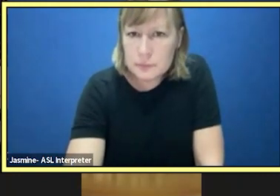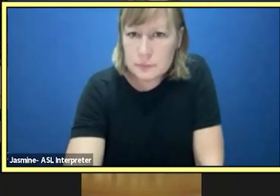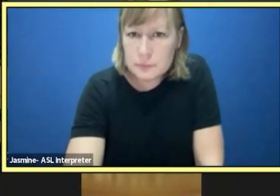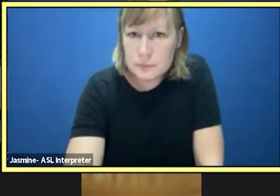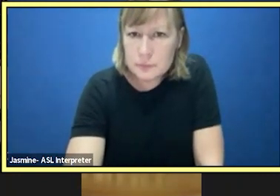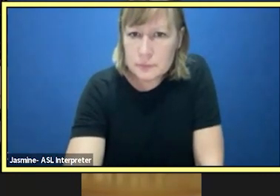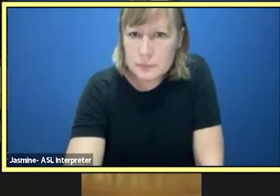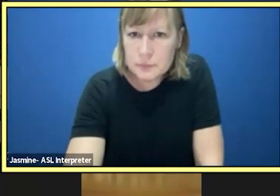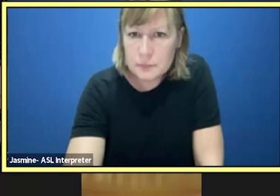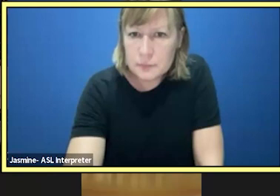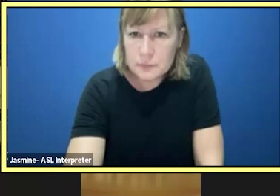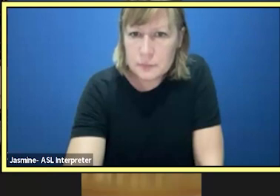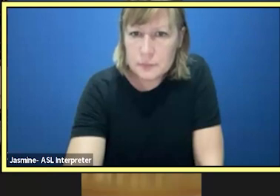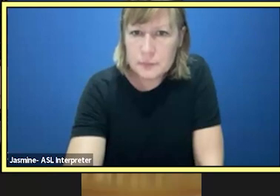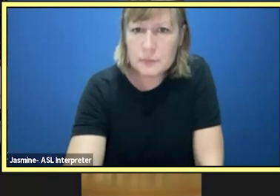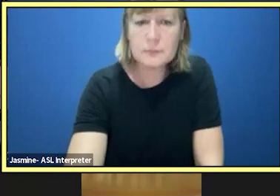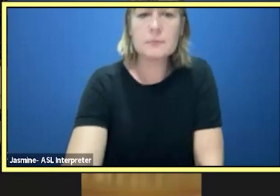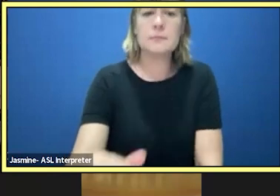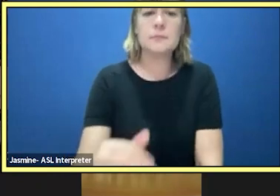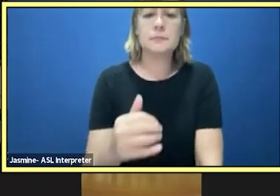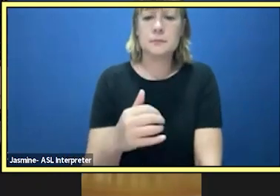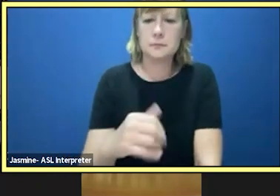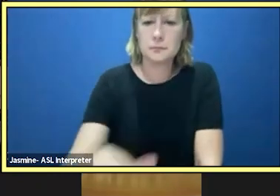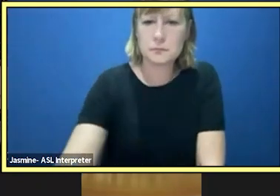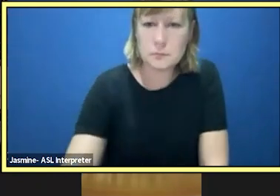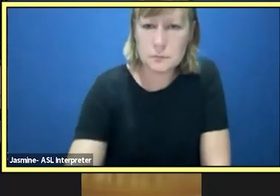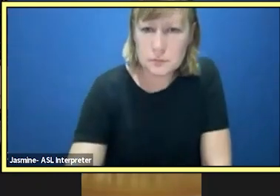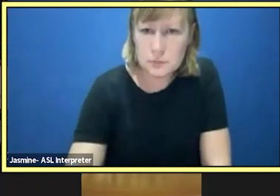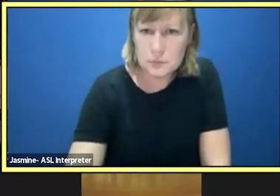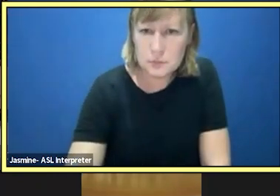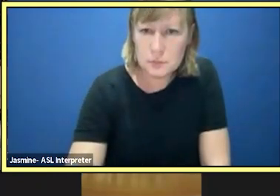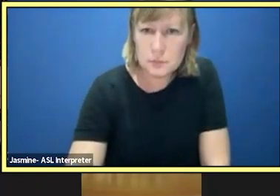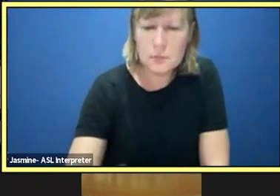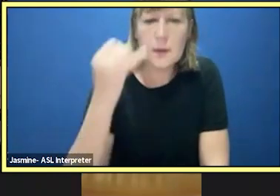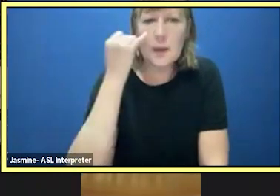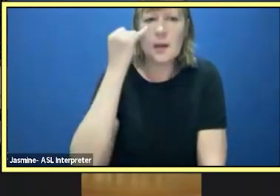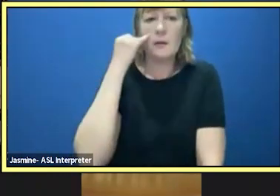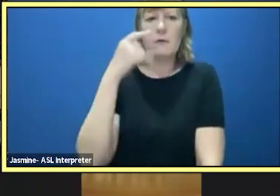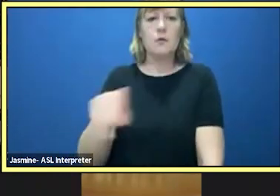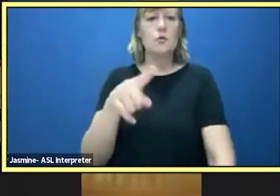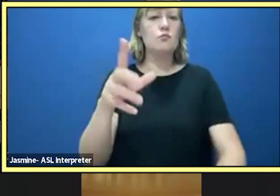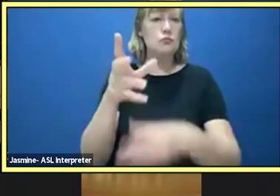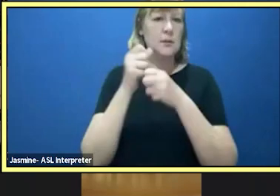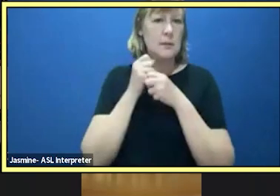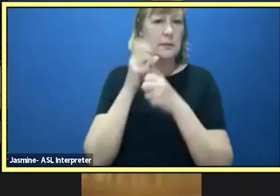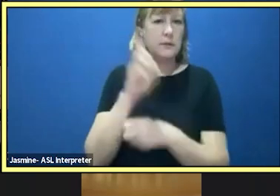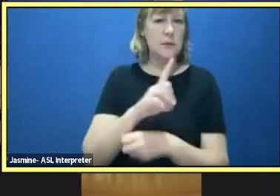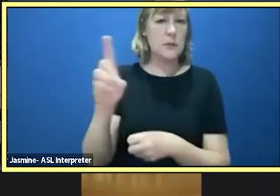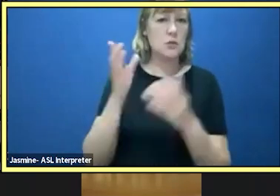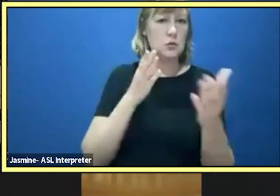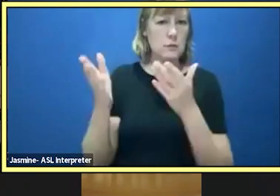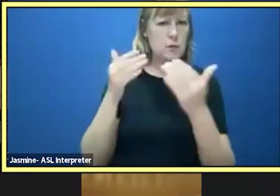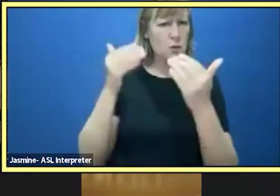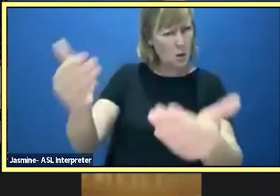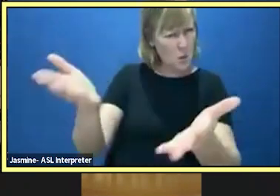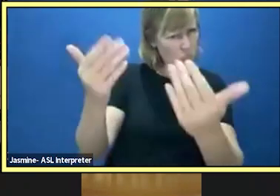Is anybody, especially if you're someone who receives DD services, like we said earlier, like there's no wrong questions. So if you have any kind of questions, or you